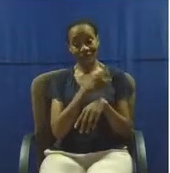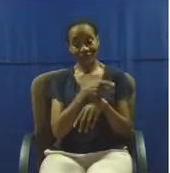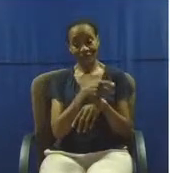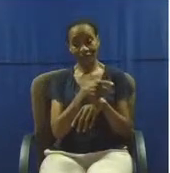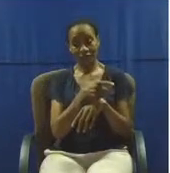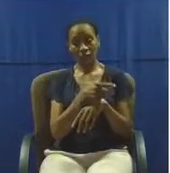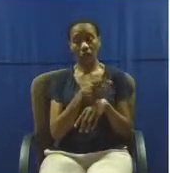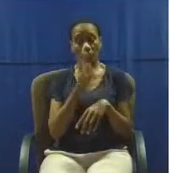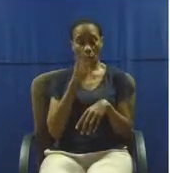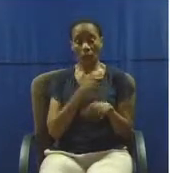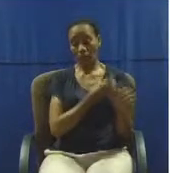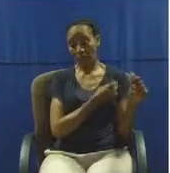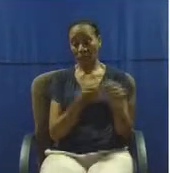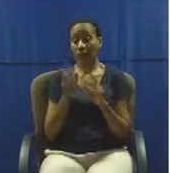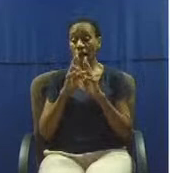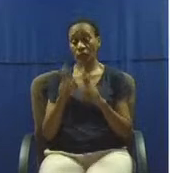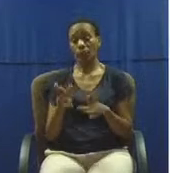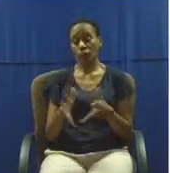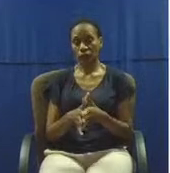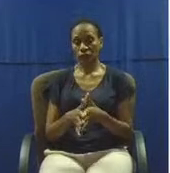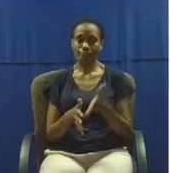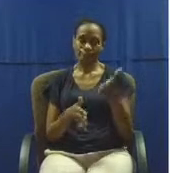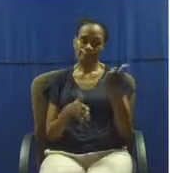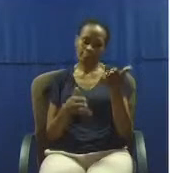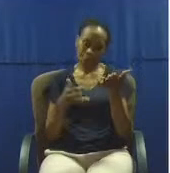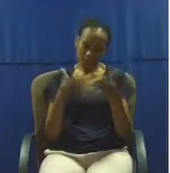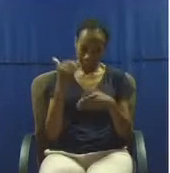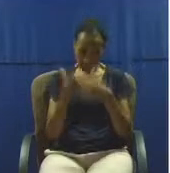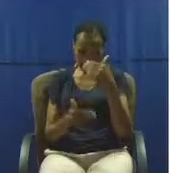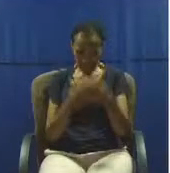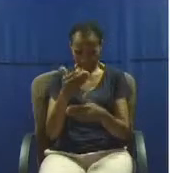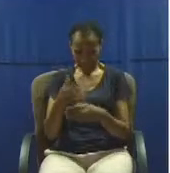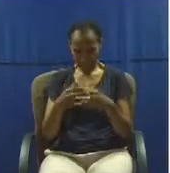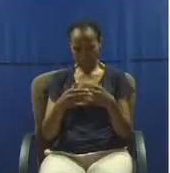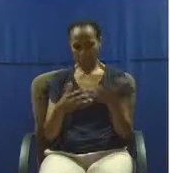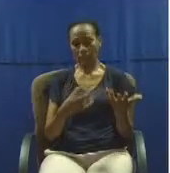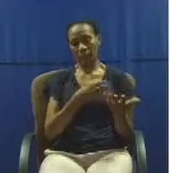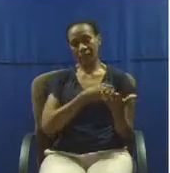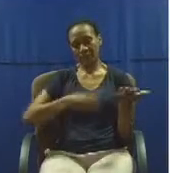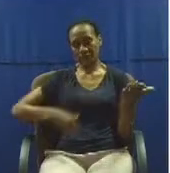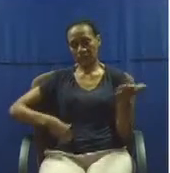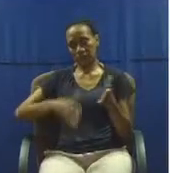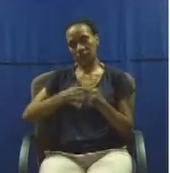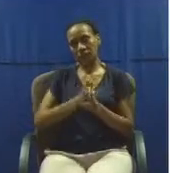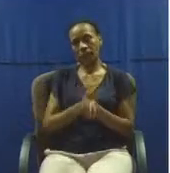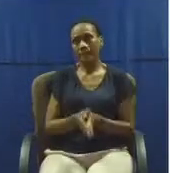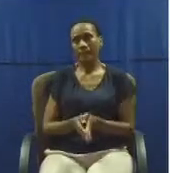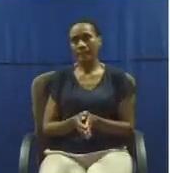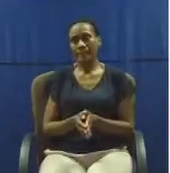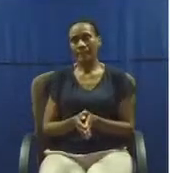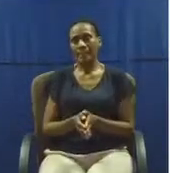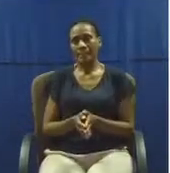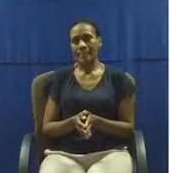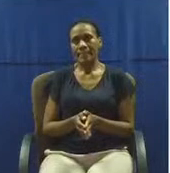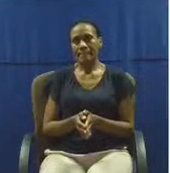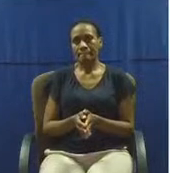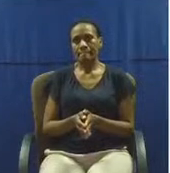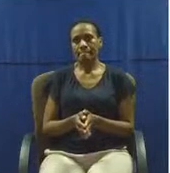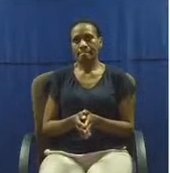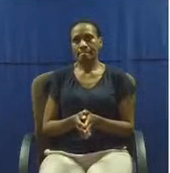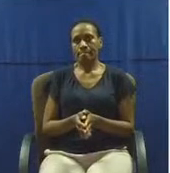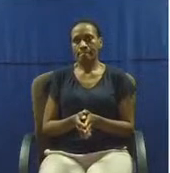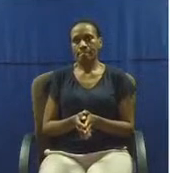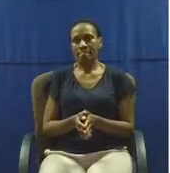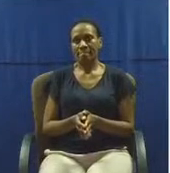reg. You may proceed, Honorable President. Thank you.